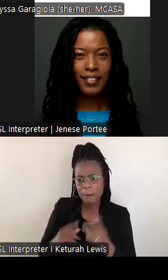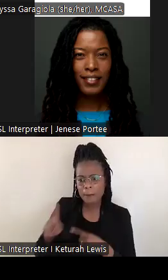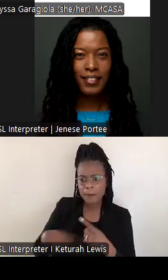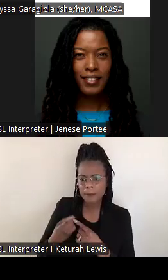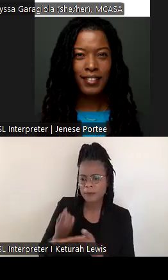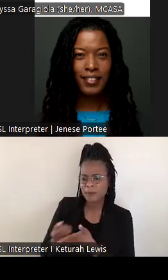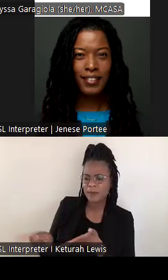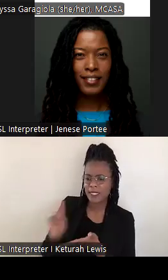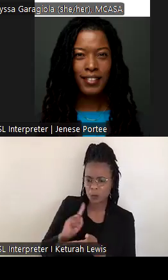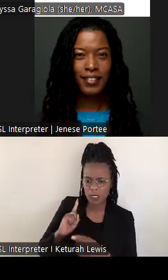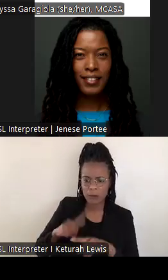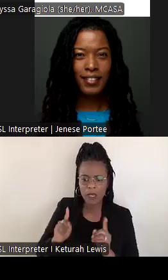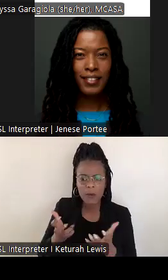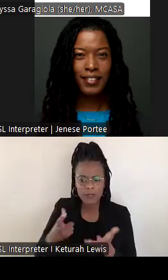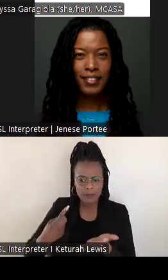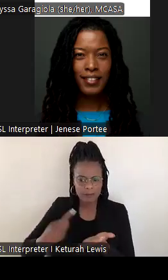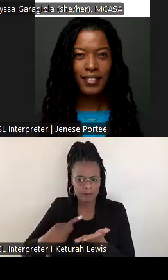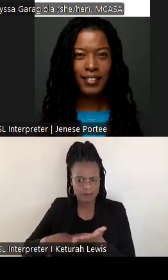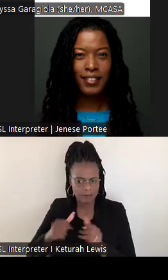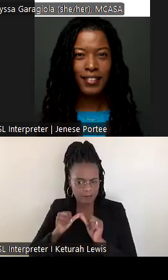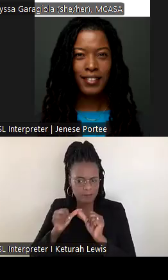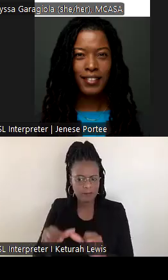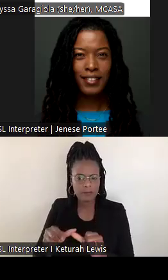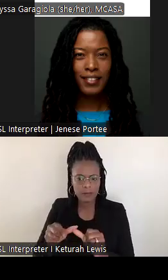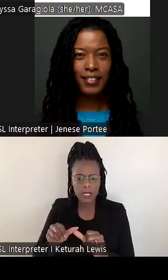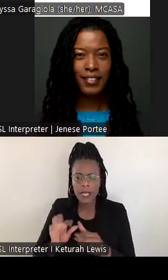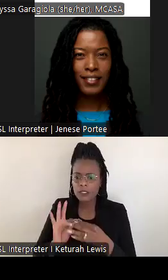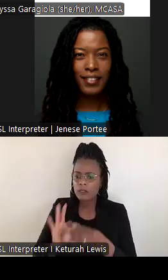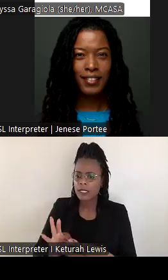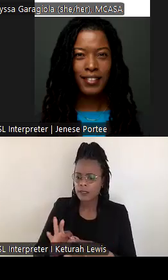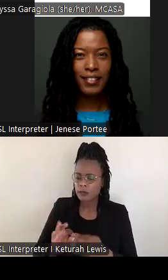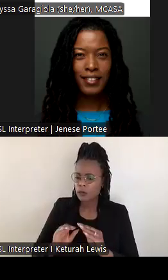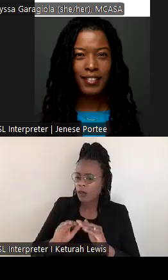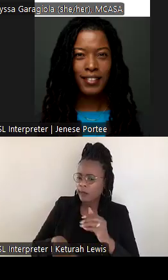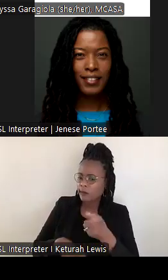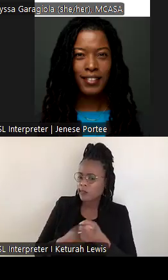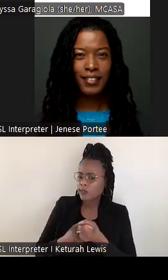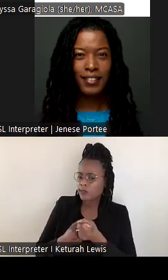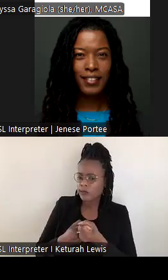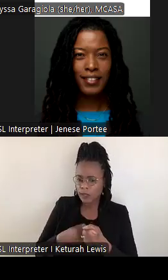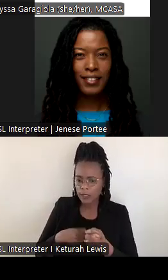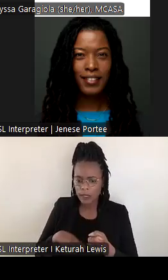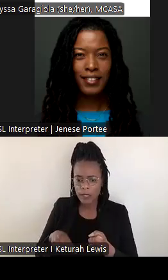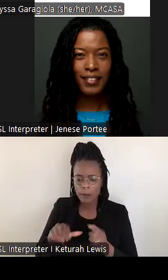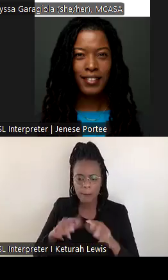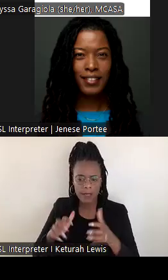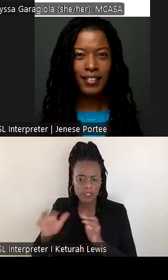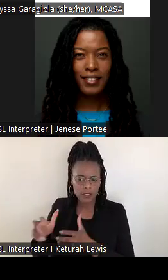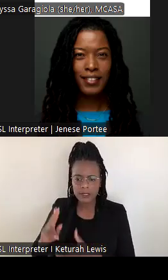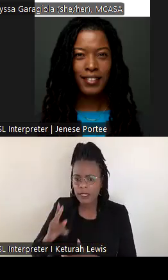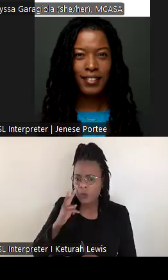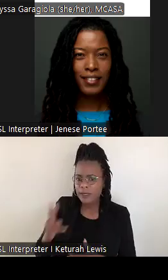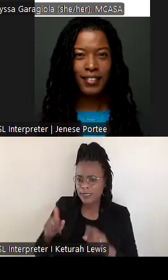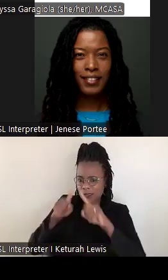want to continue that conversation, particularly as it relates to underserved populations. So you'll see this graphic on